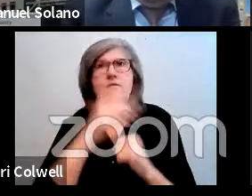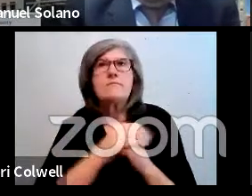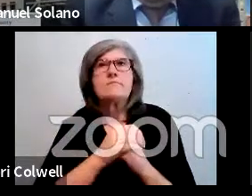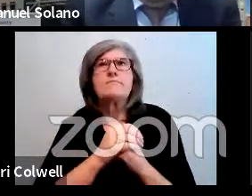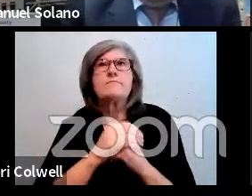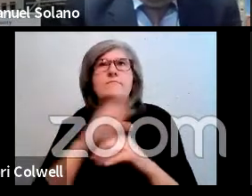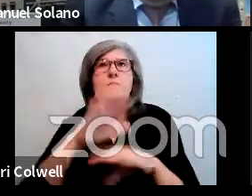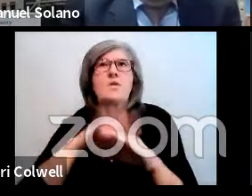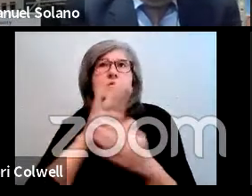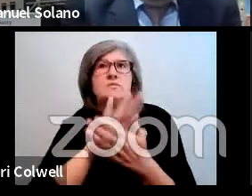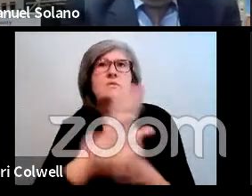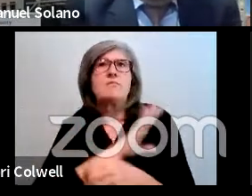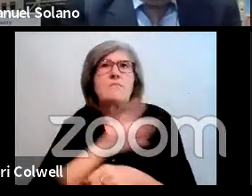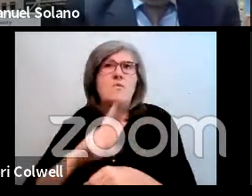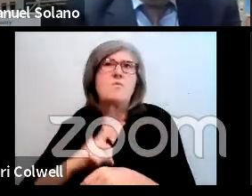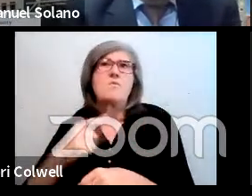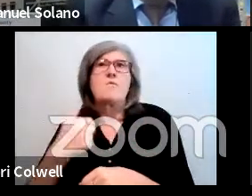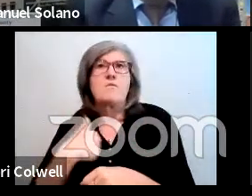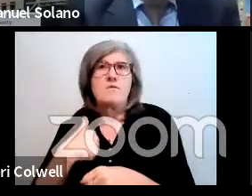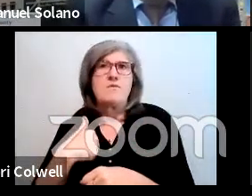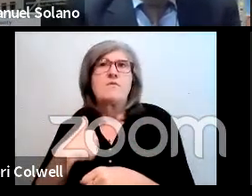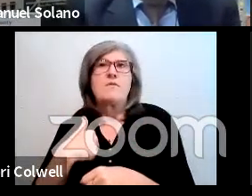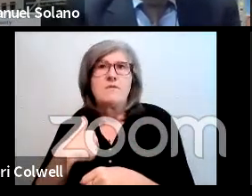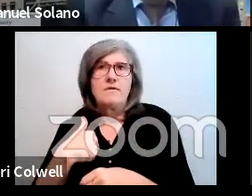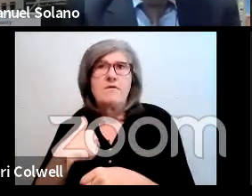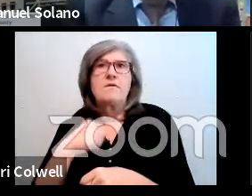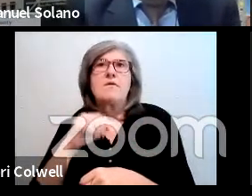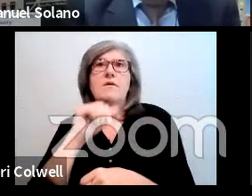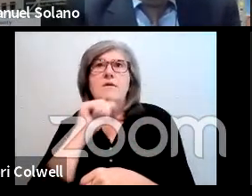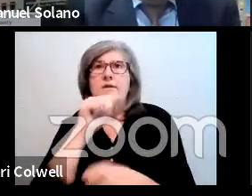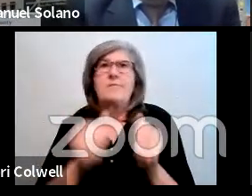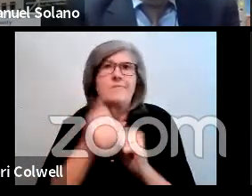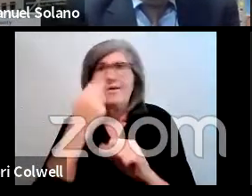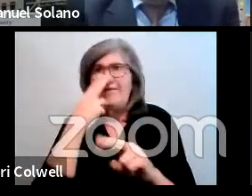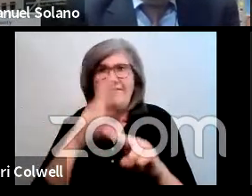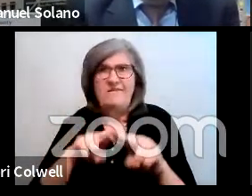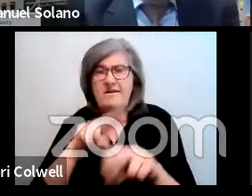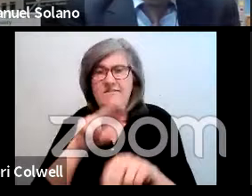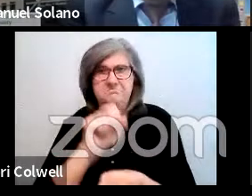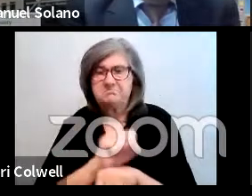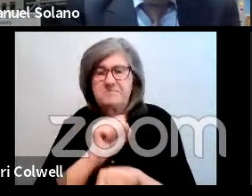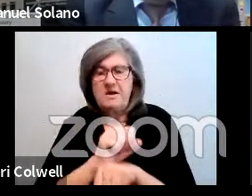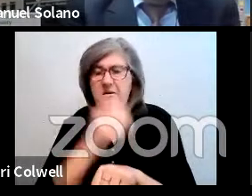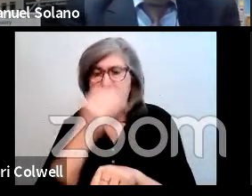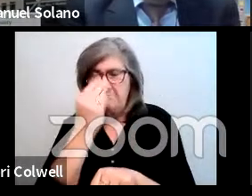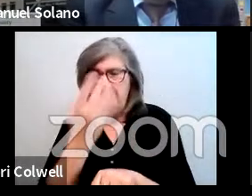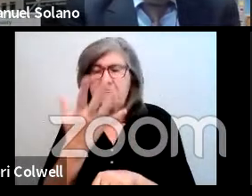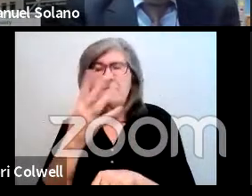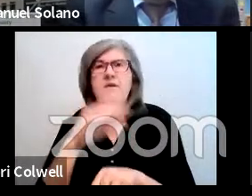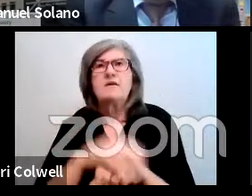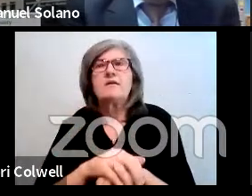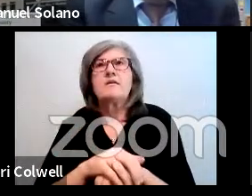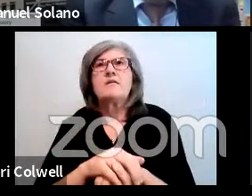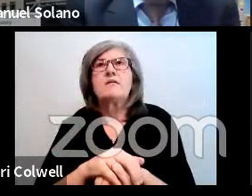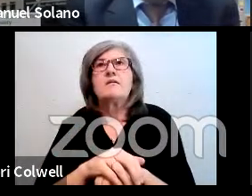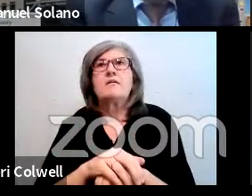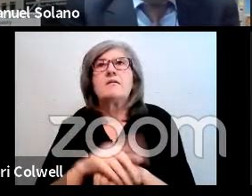being on the school board, it's not the most fun job, and we are tasking